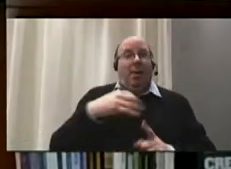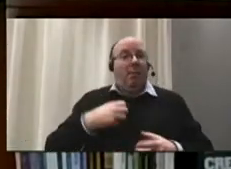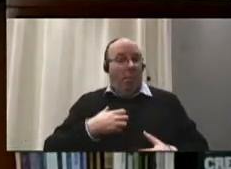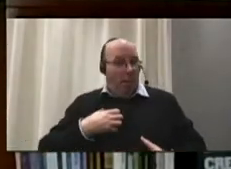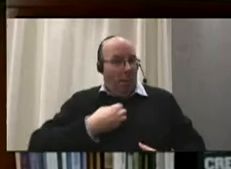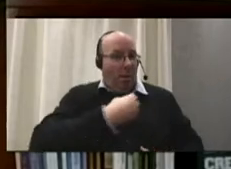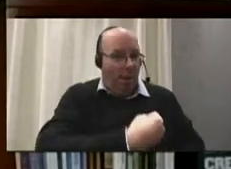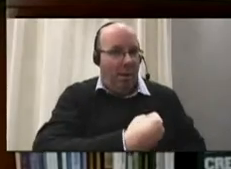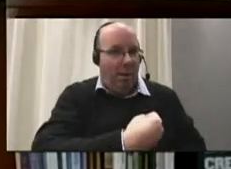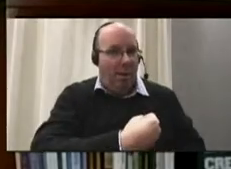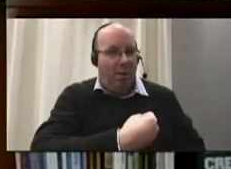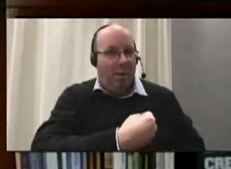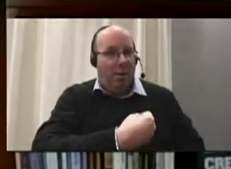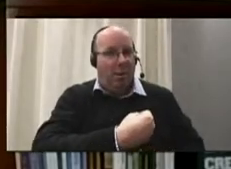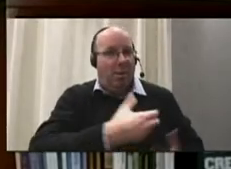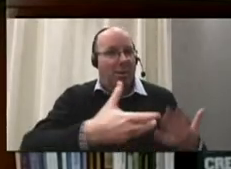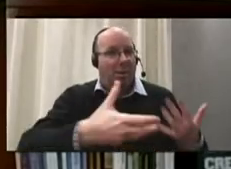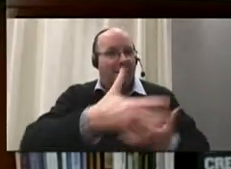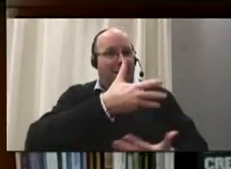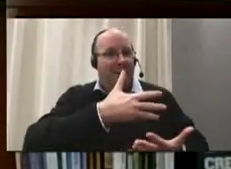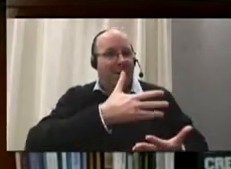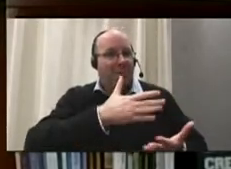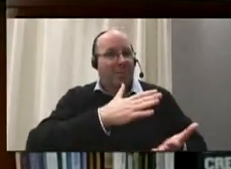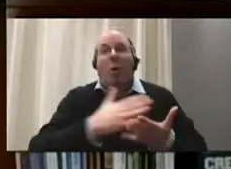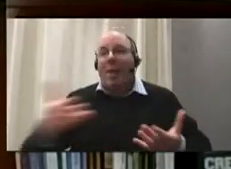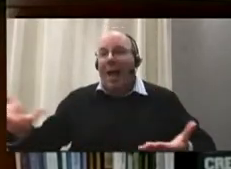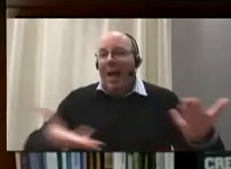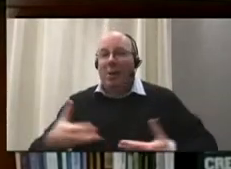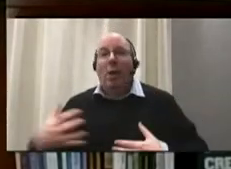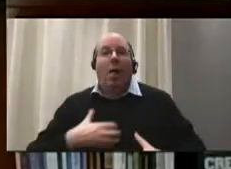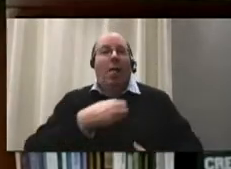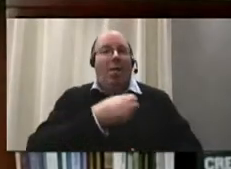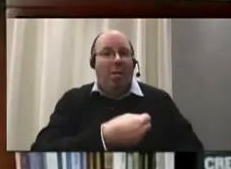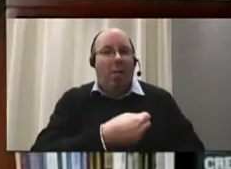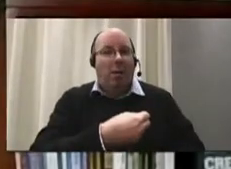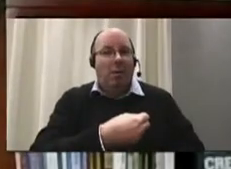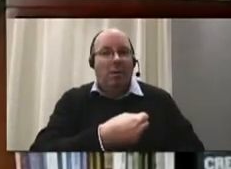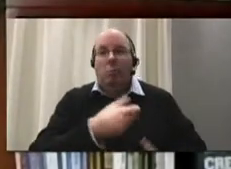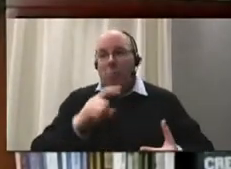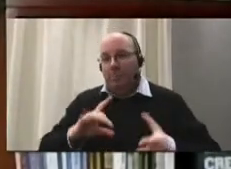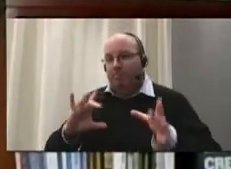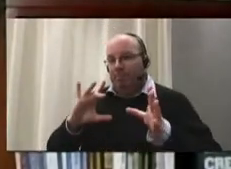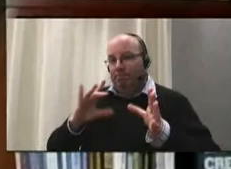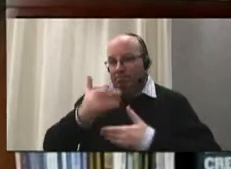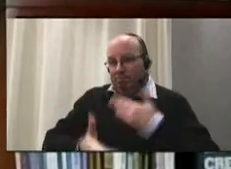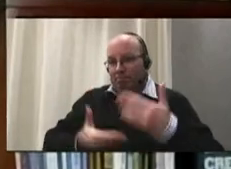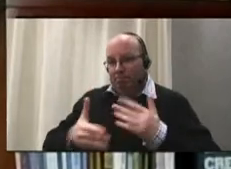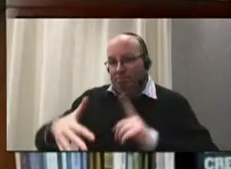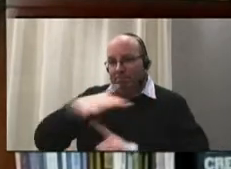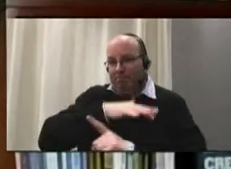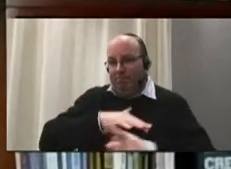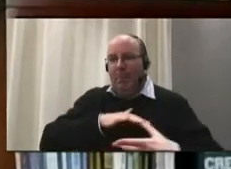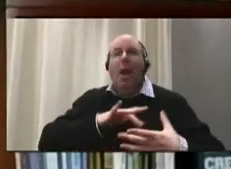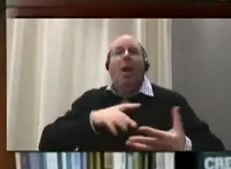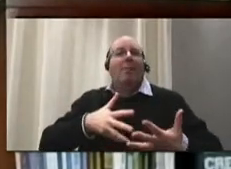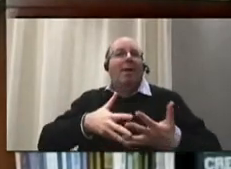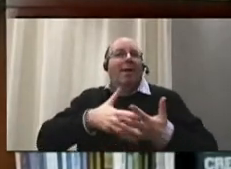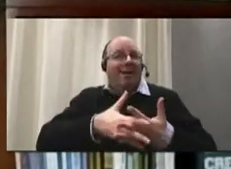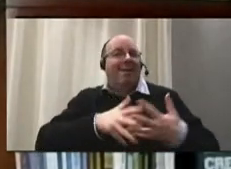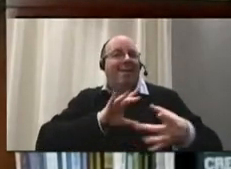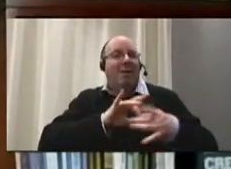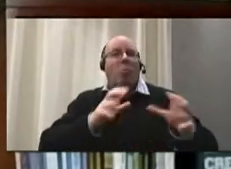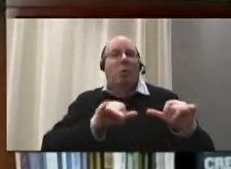we can go out and hire everyone, but we also have to work with everybody within those environments in every school and every office to say, when we